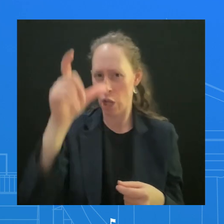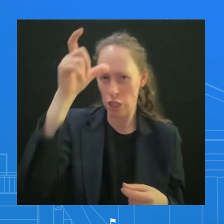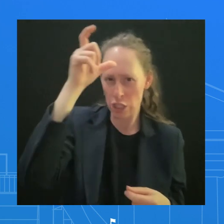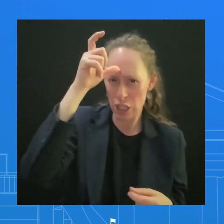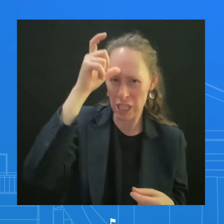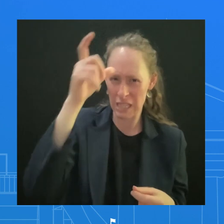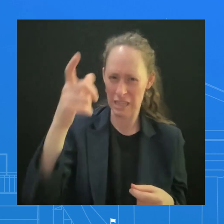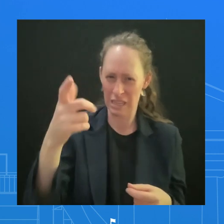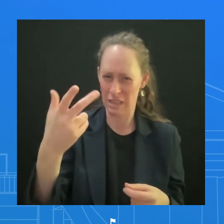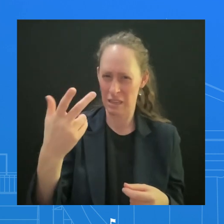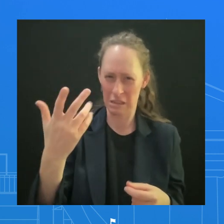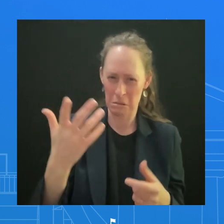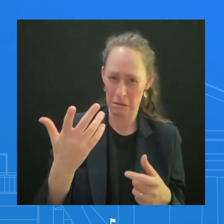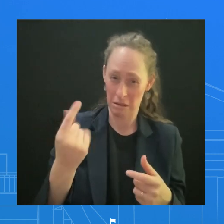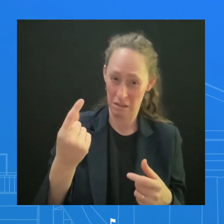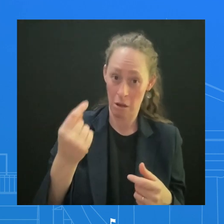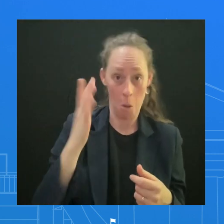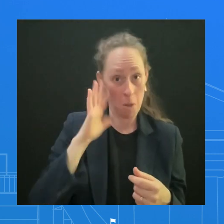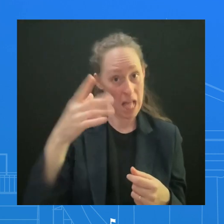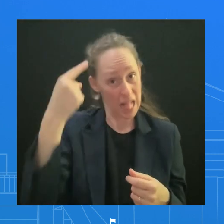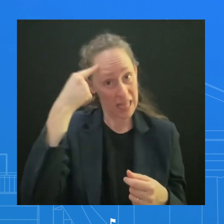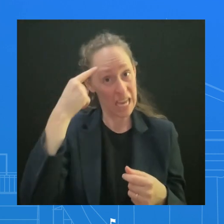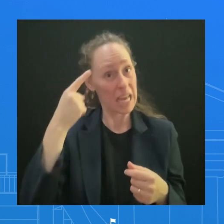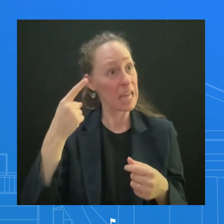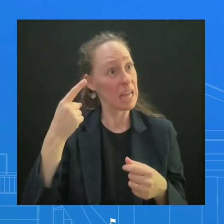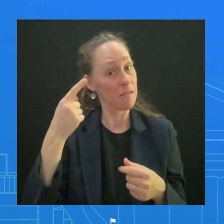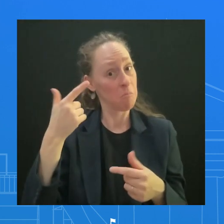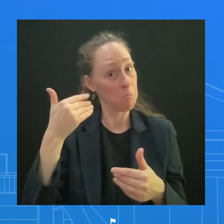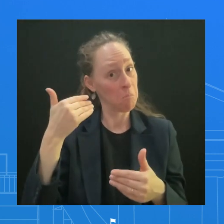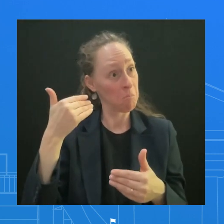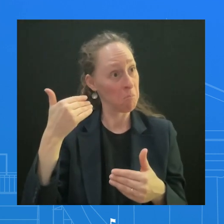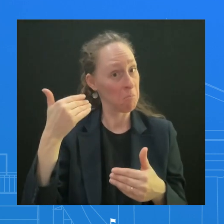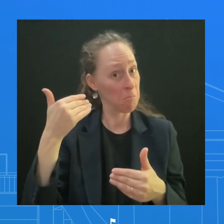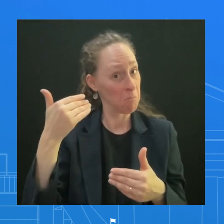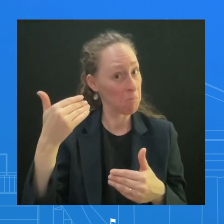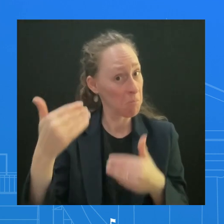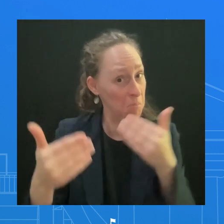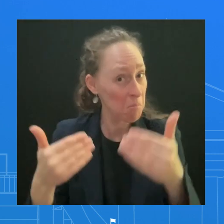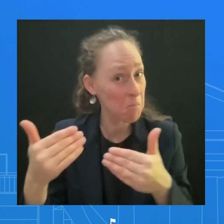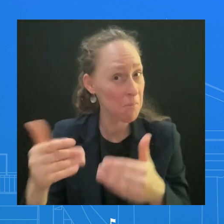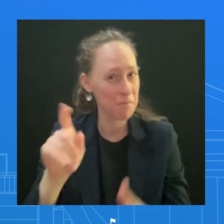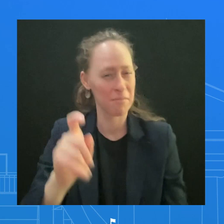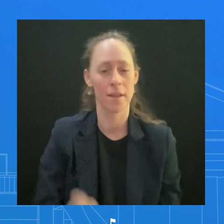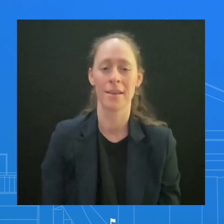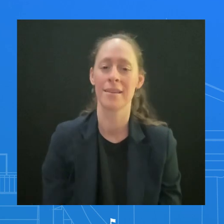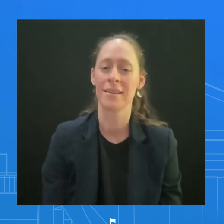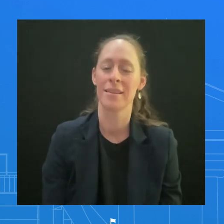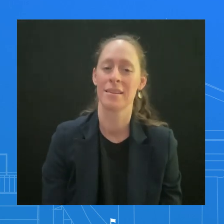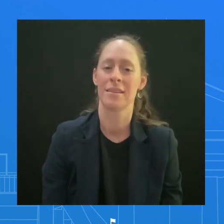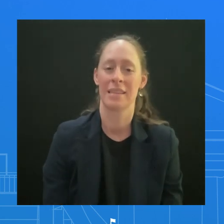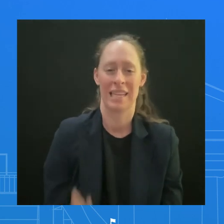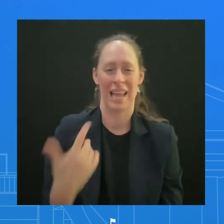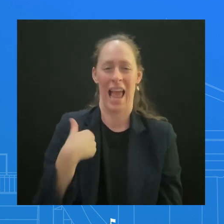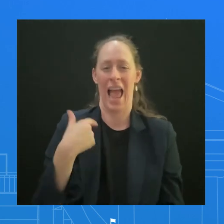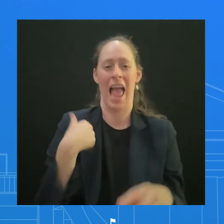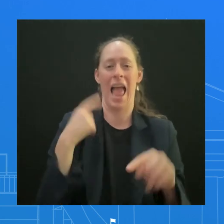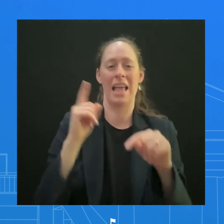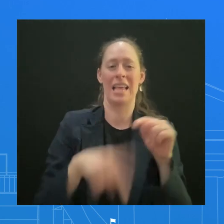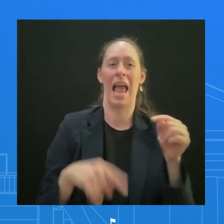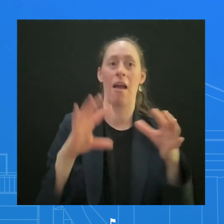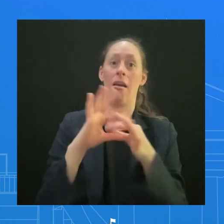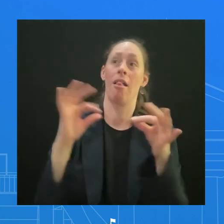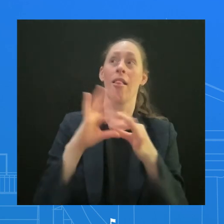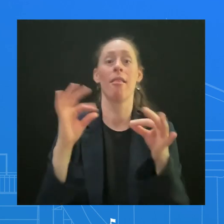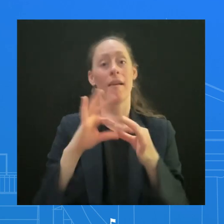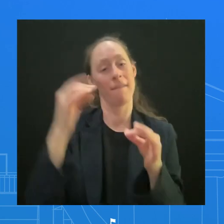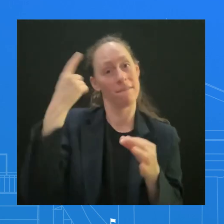much the same. I don't have any trips or travel to speak to here from Mr. Sullivan. I just tell you that we routinely have engagements of all different varieties with